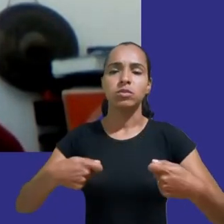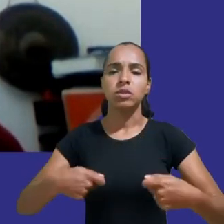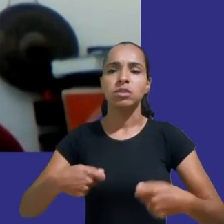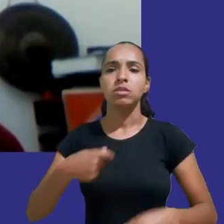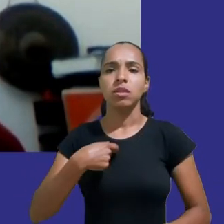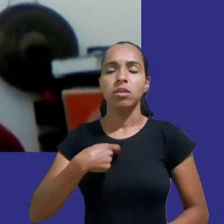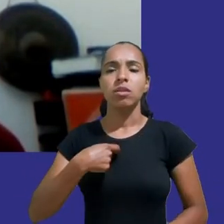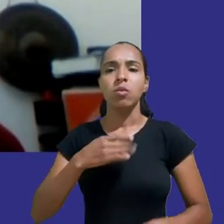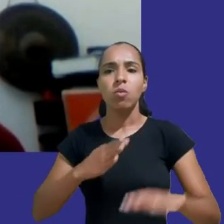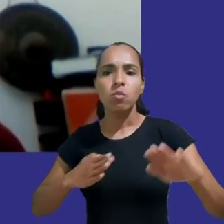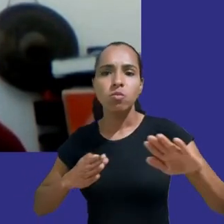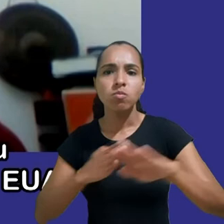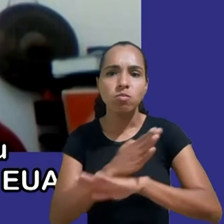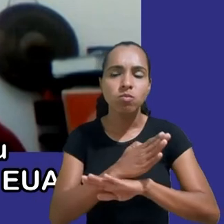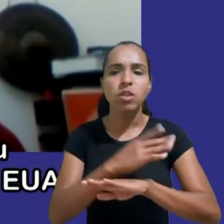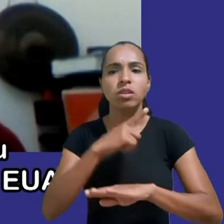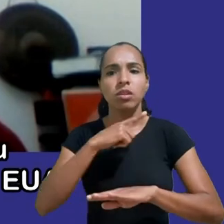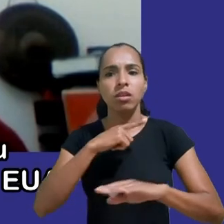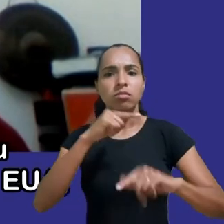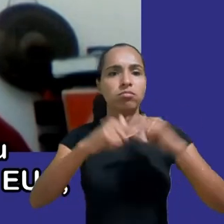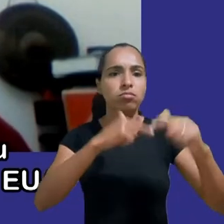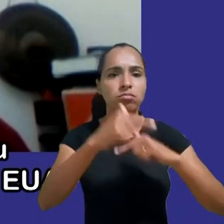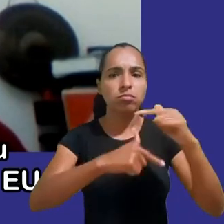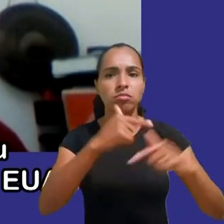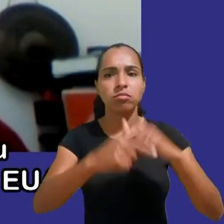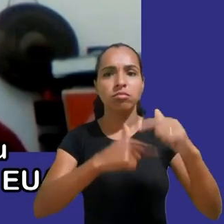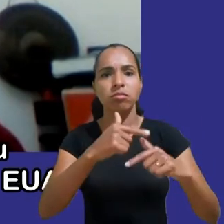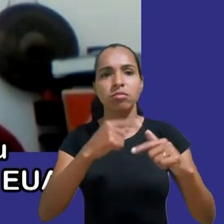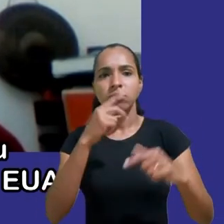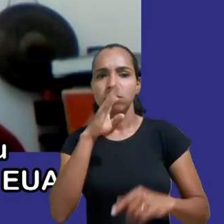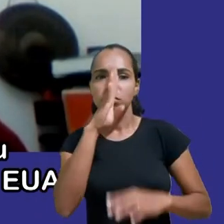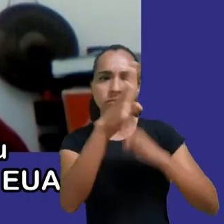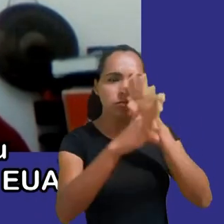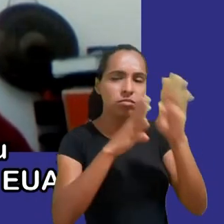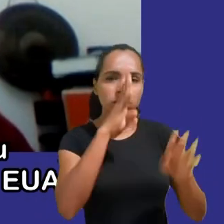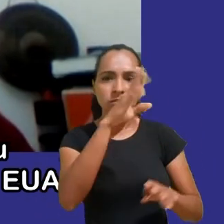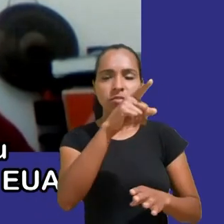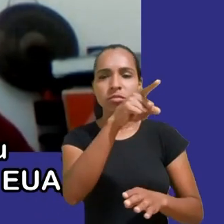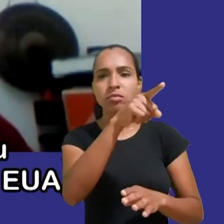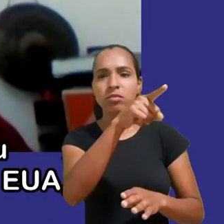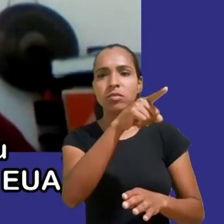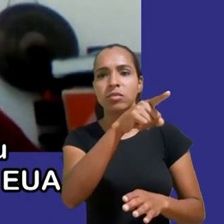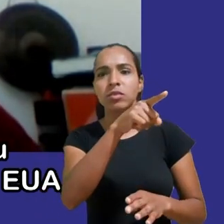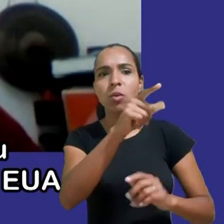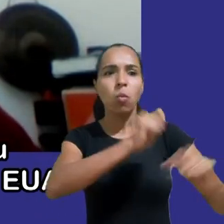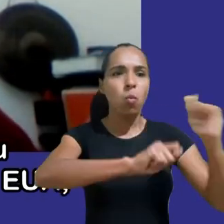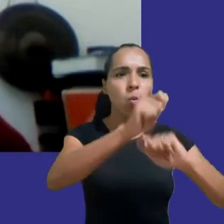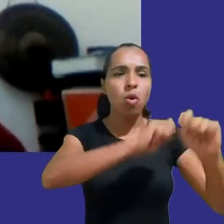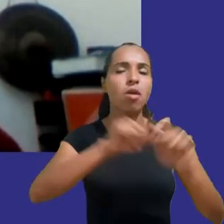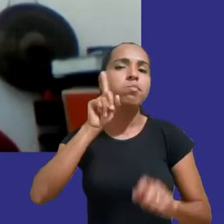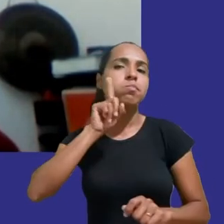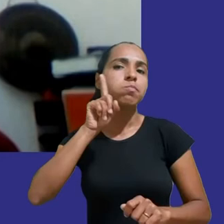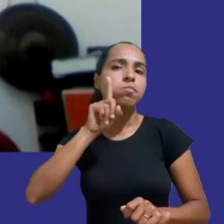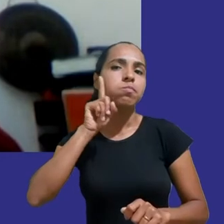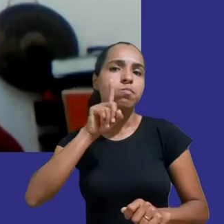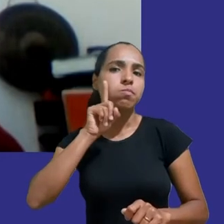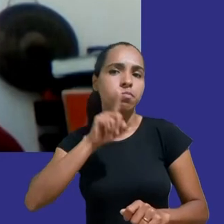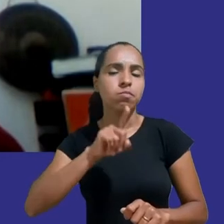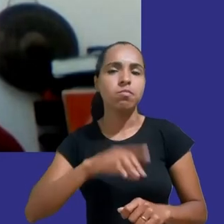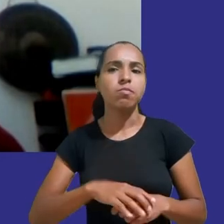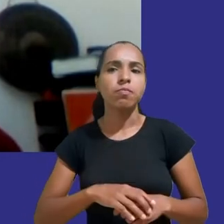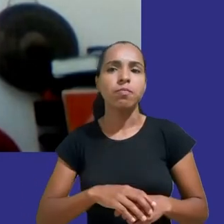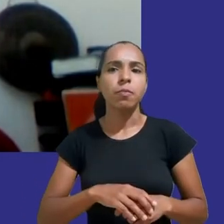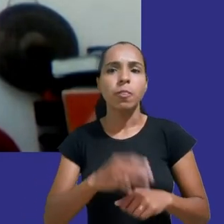excellent work that you know your organisation did by raising the complaint for the FTC in the US where YouTube